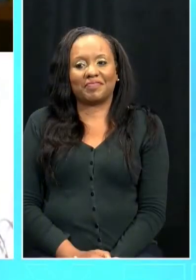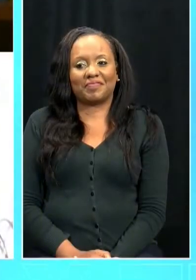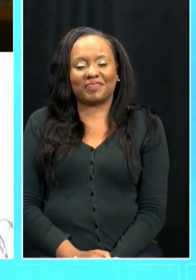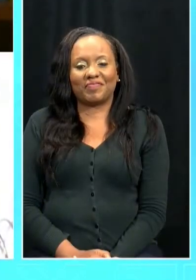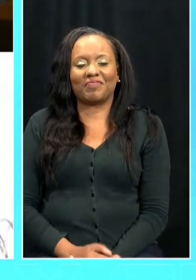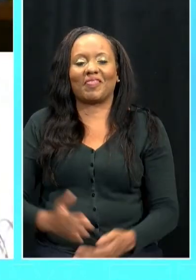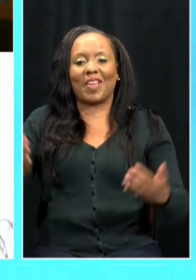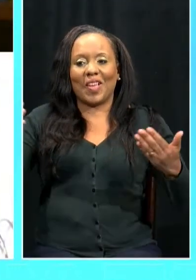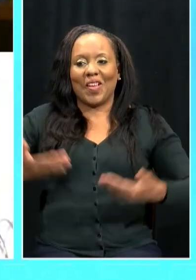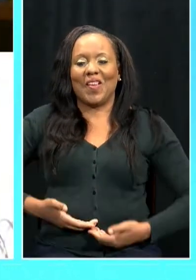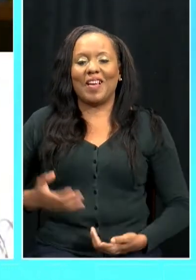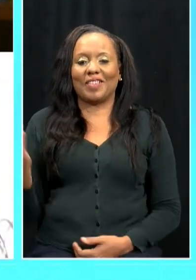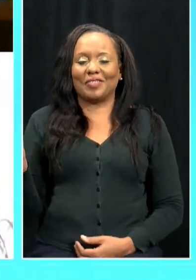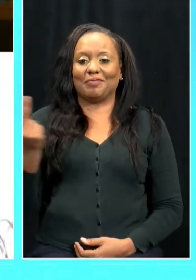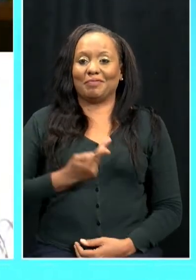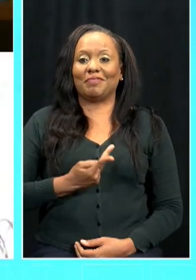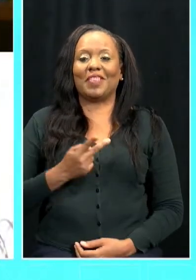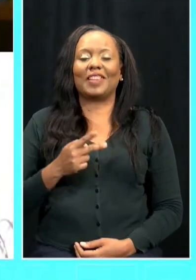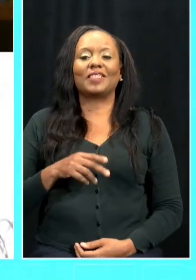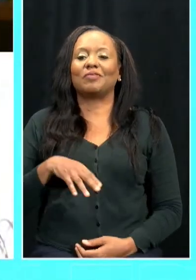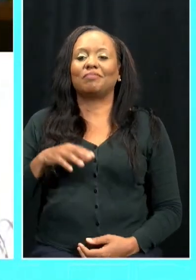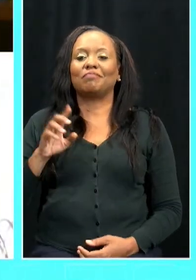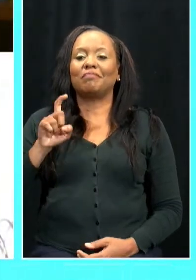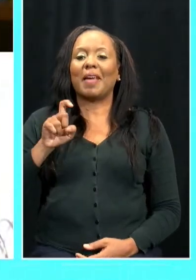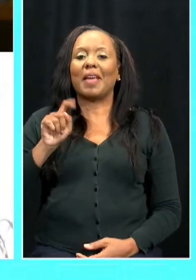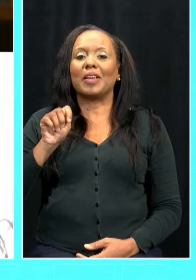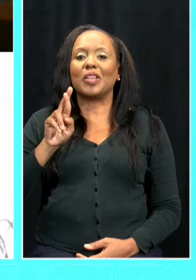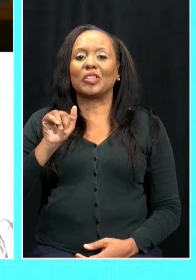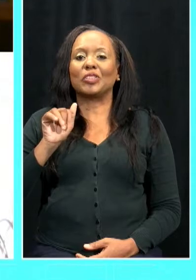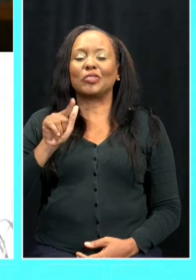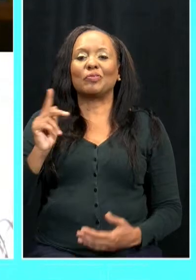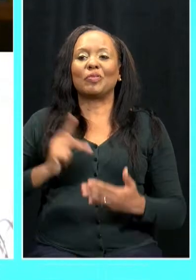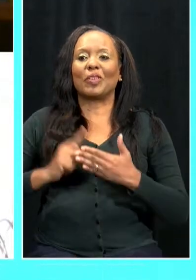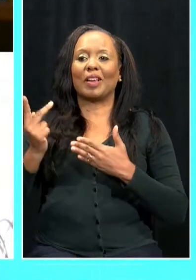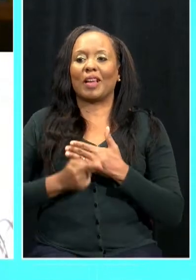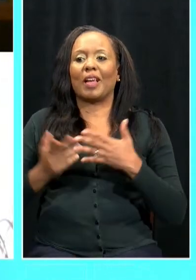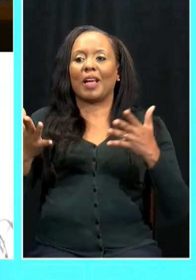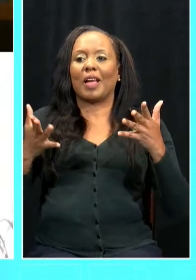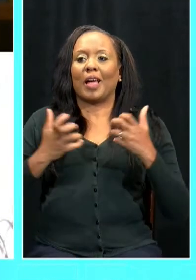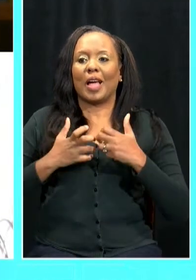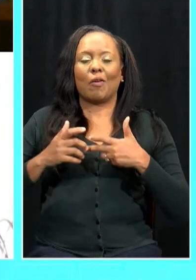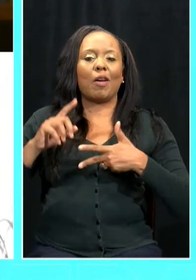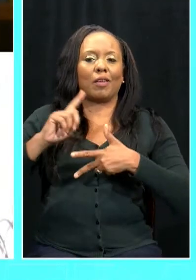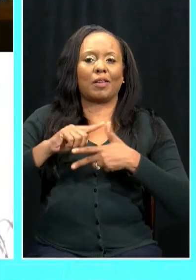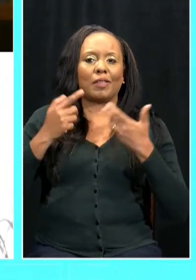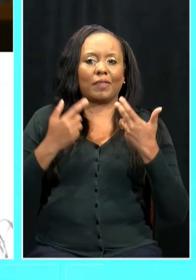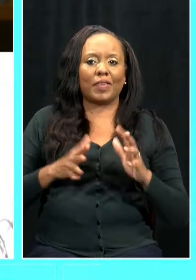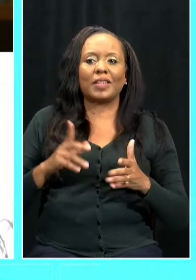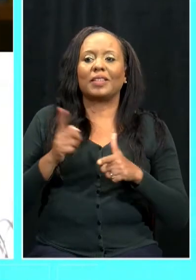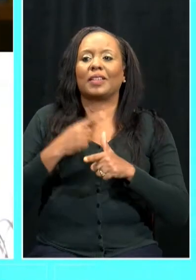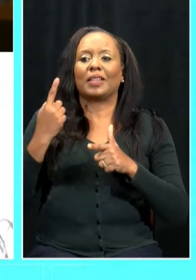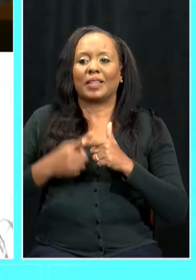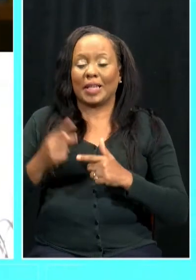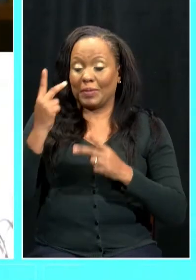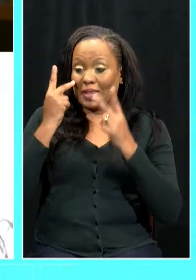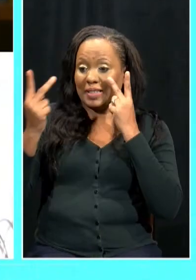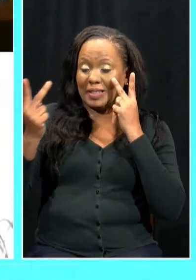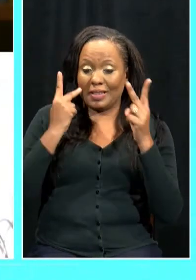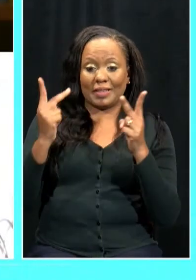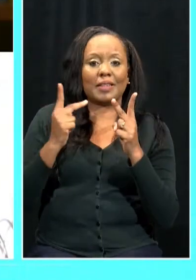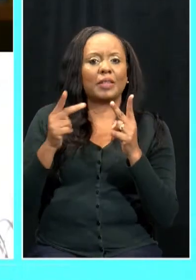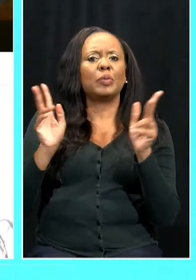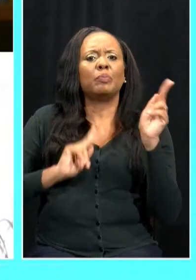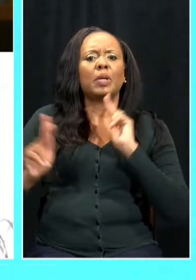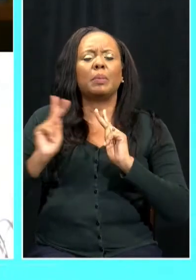And welcome back to the X Trail. I'm going to let Ambassador Comissiong finish his thought, and then we're going to go to the People Say Our segment, where we look at